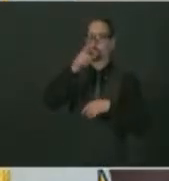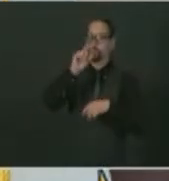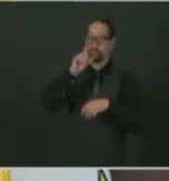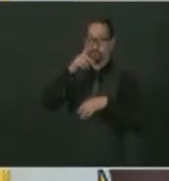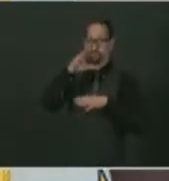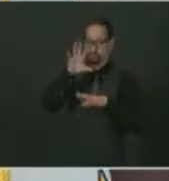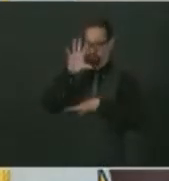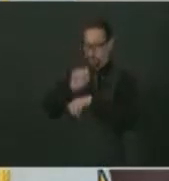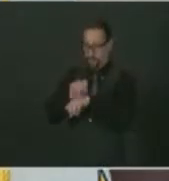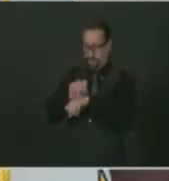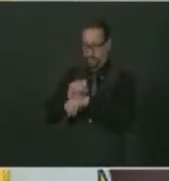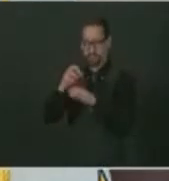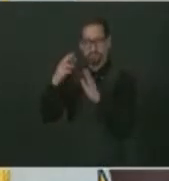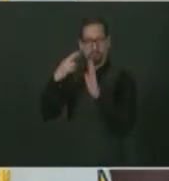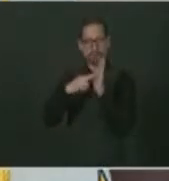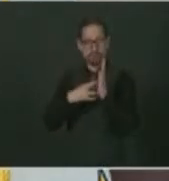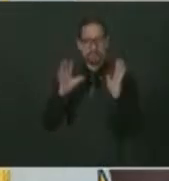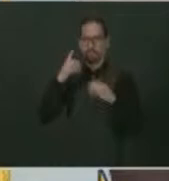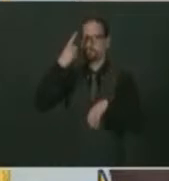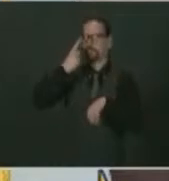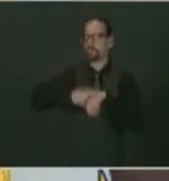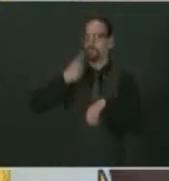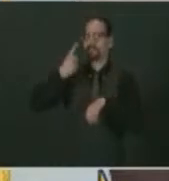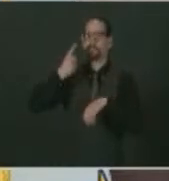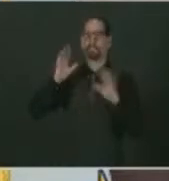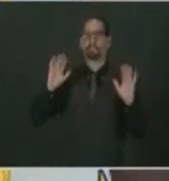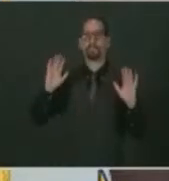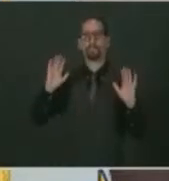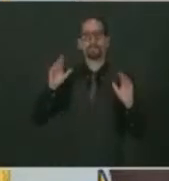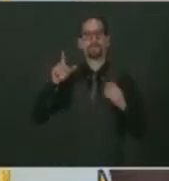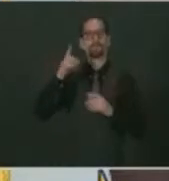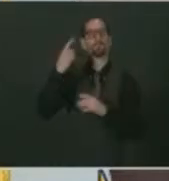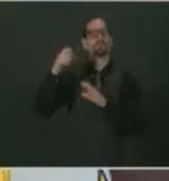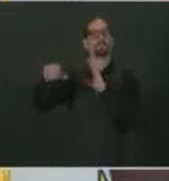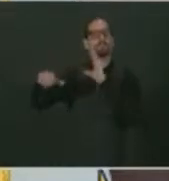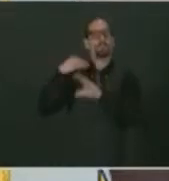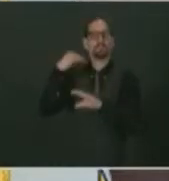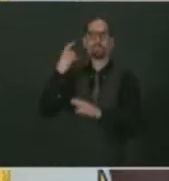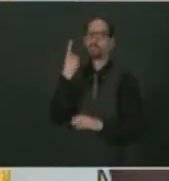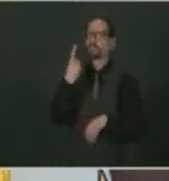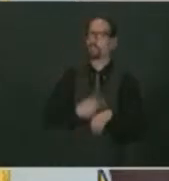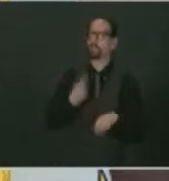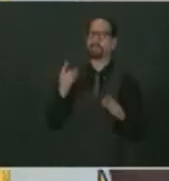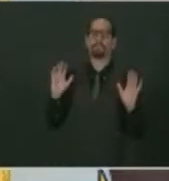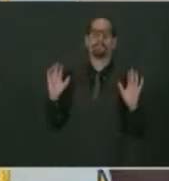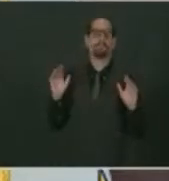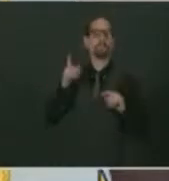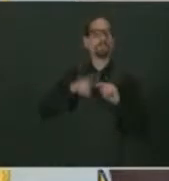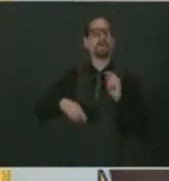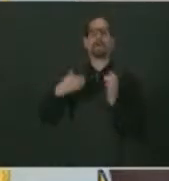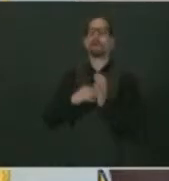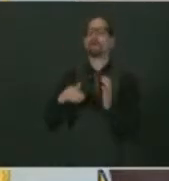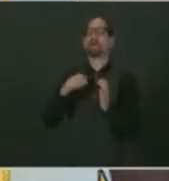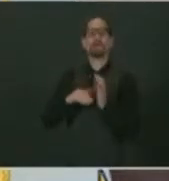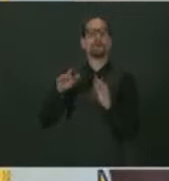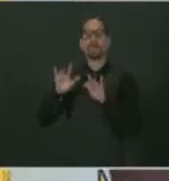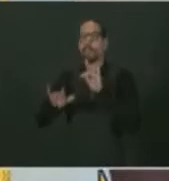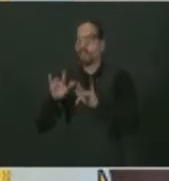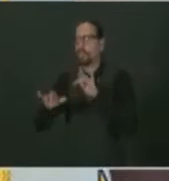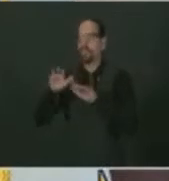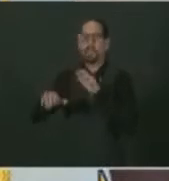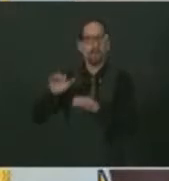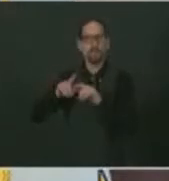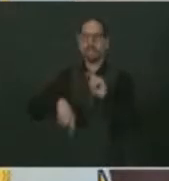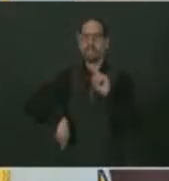we'll be sending out can only be used once, so we don't think that will be an issue moving forward. When signing up for the vaccine